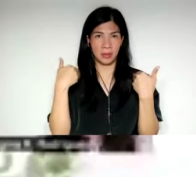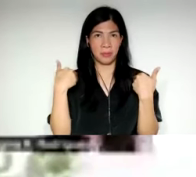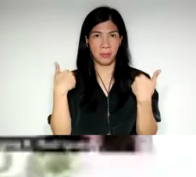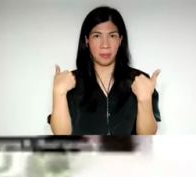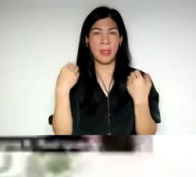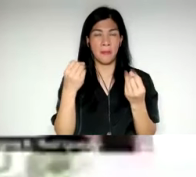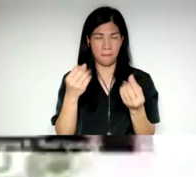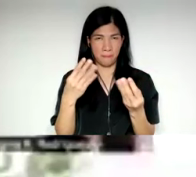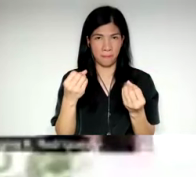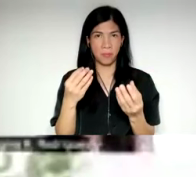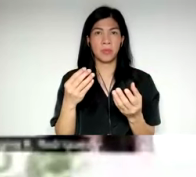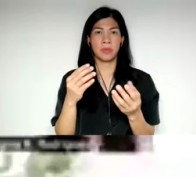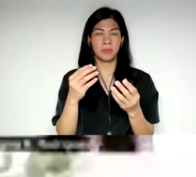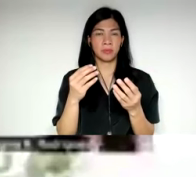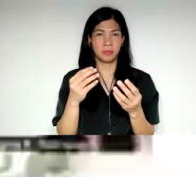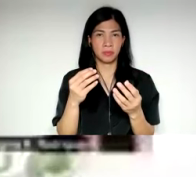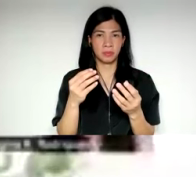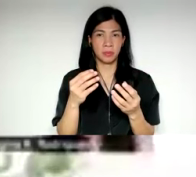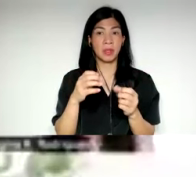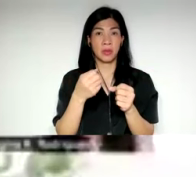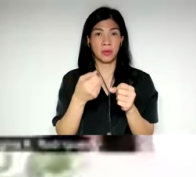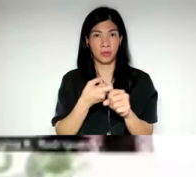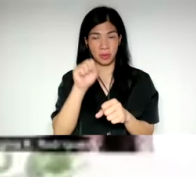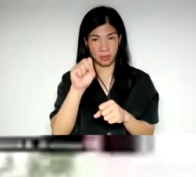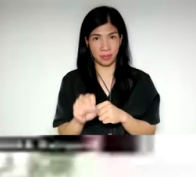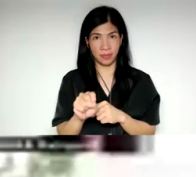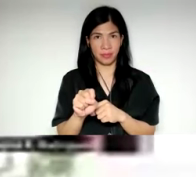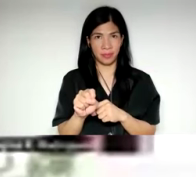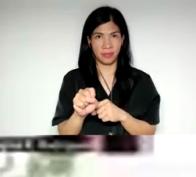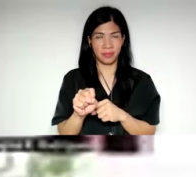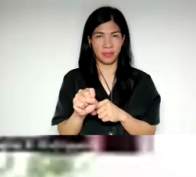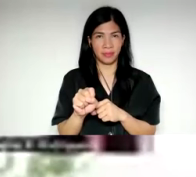proud of, and all sharing our principles.